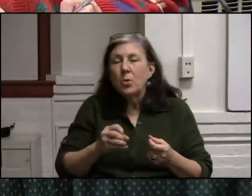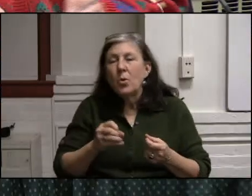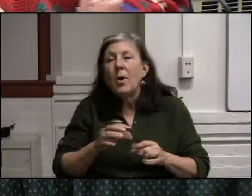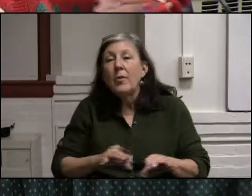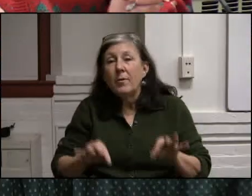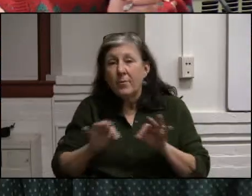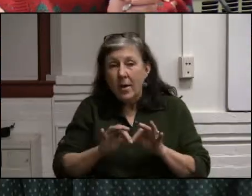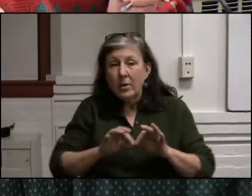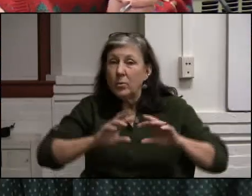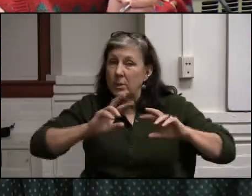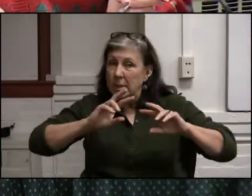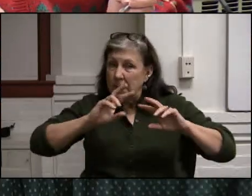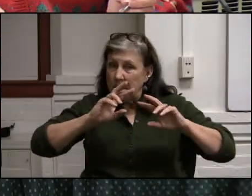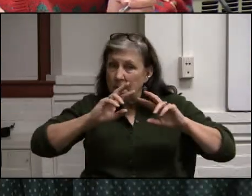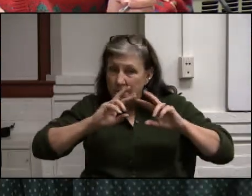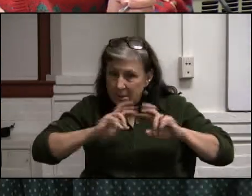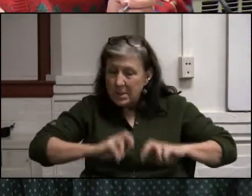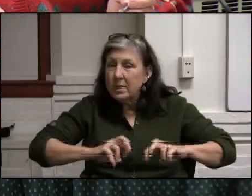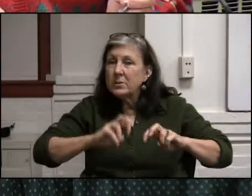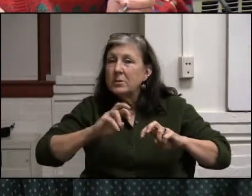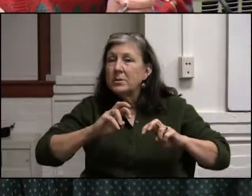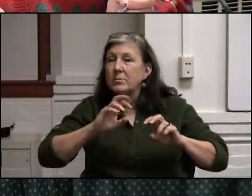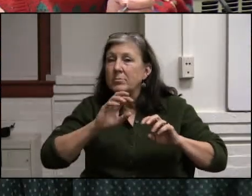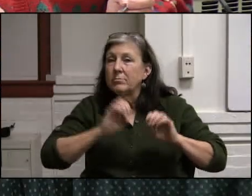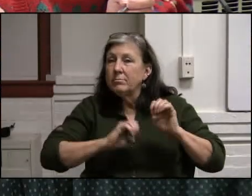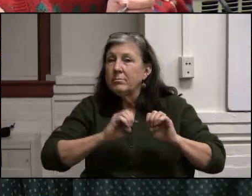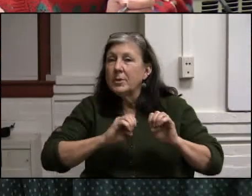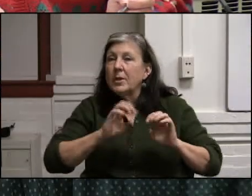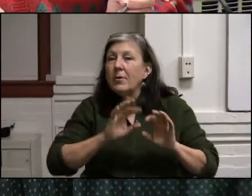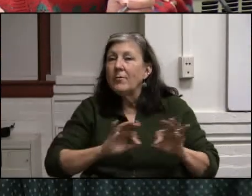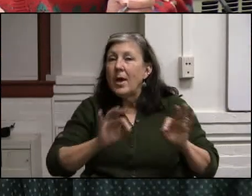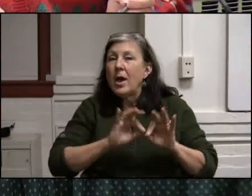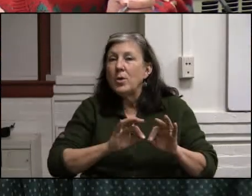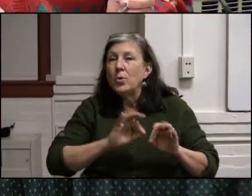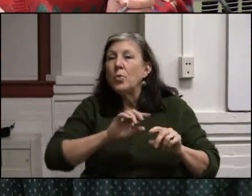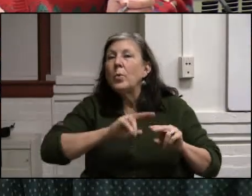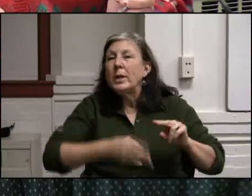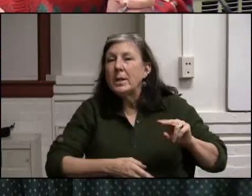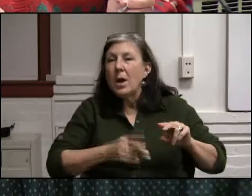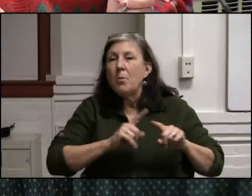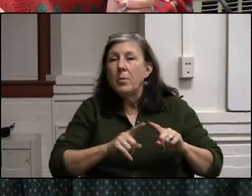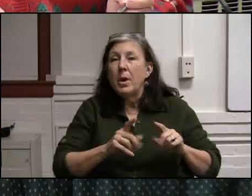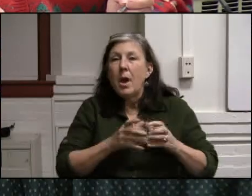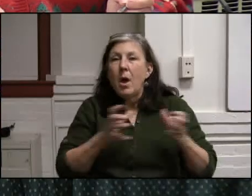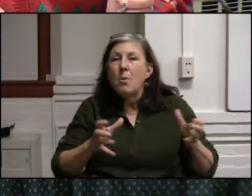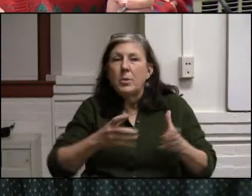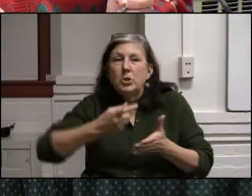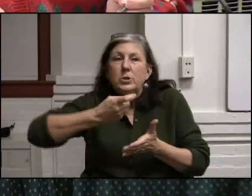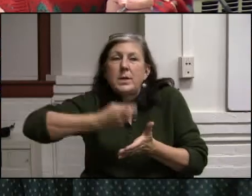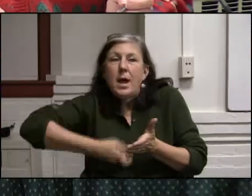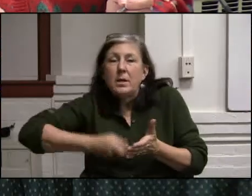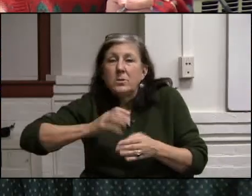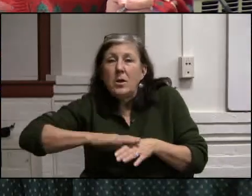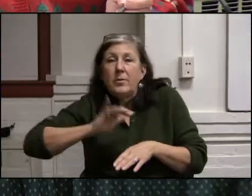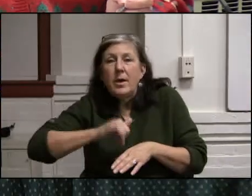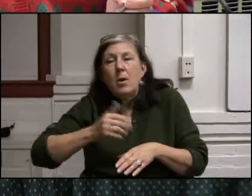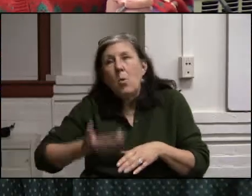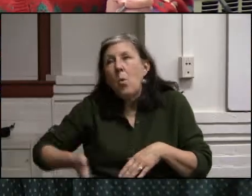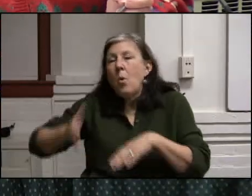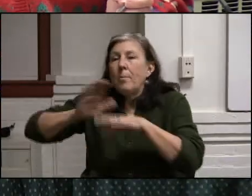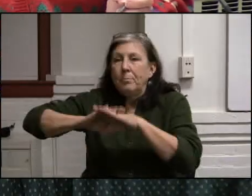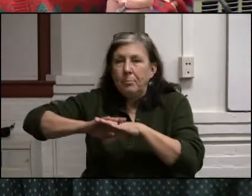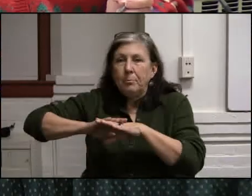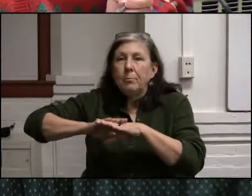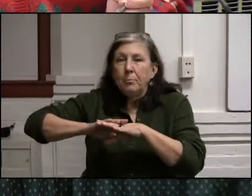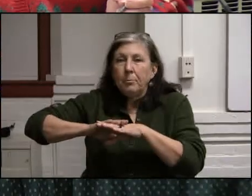the assessed value went down, but the proportion of that that's taxable has gone up so significantly that we're going to have an